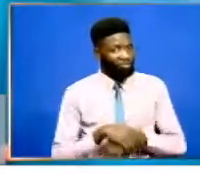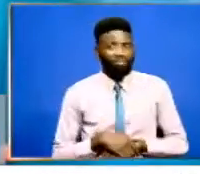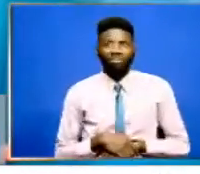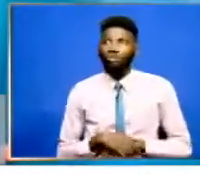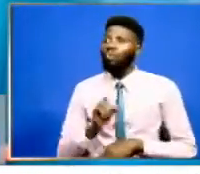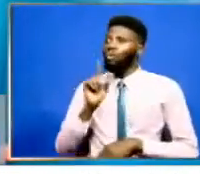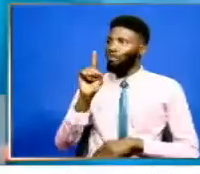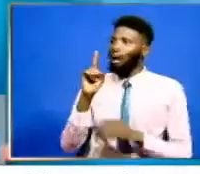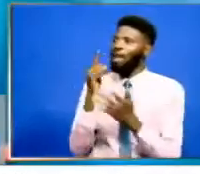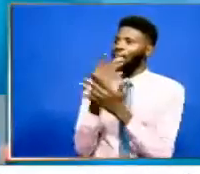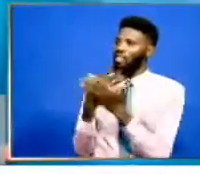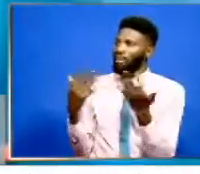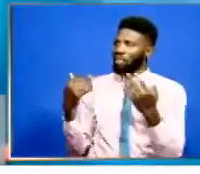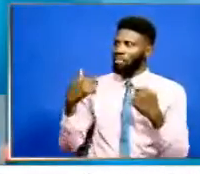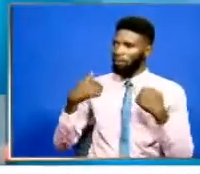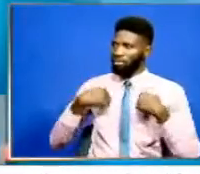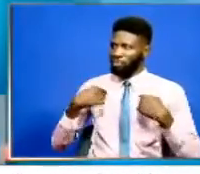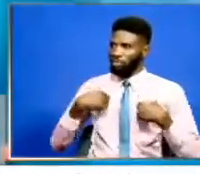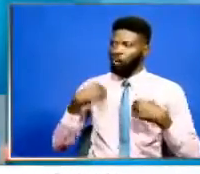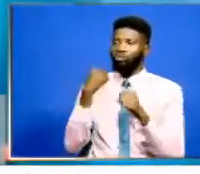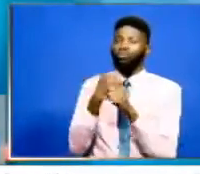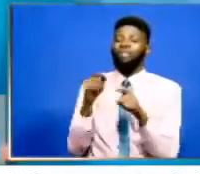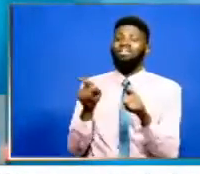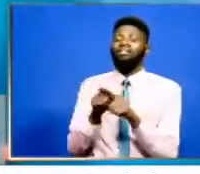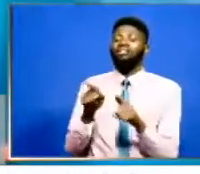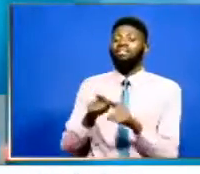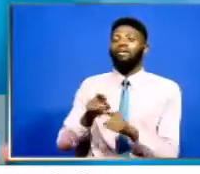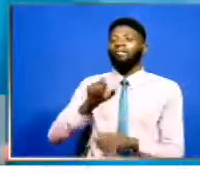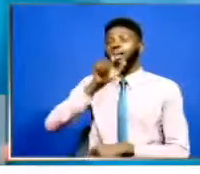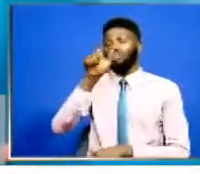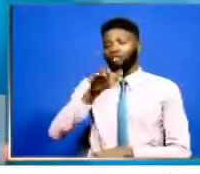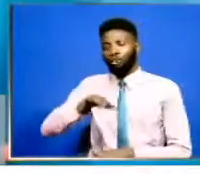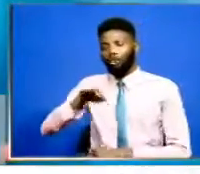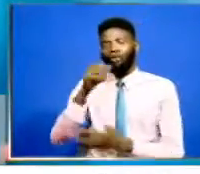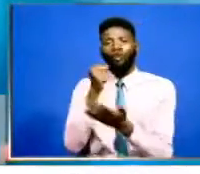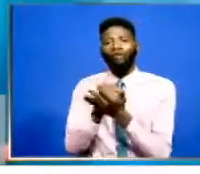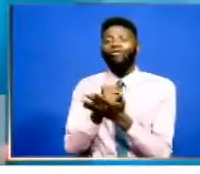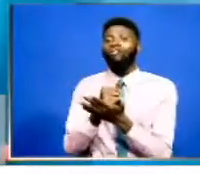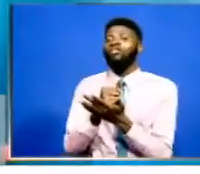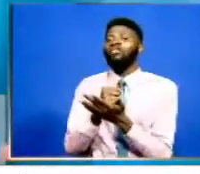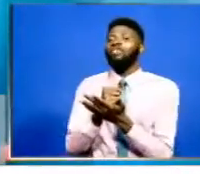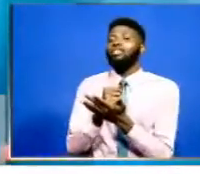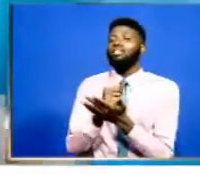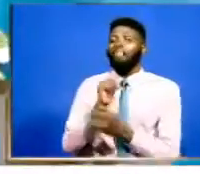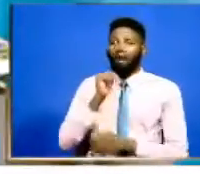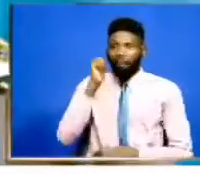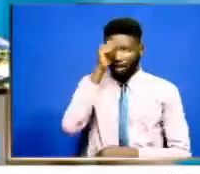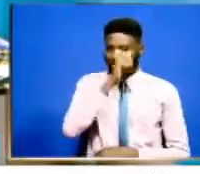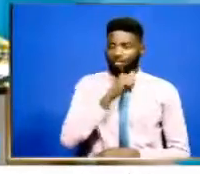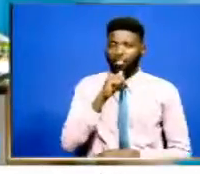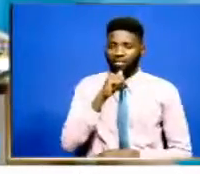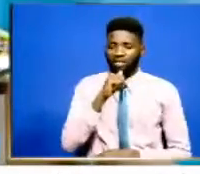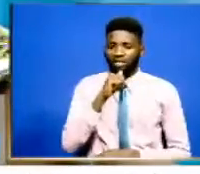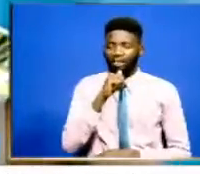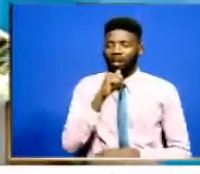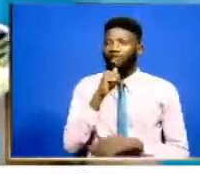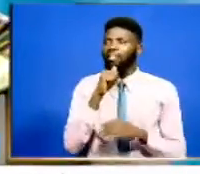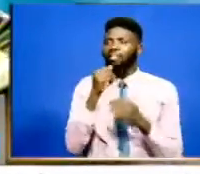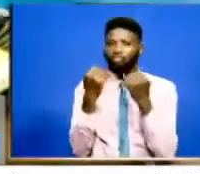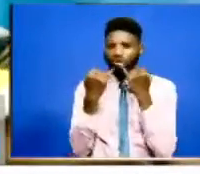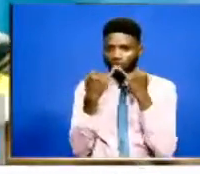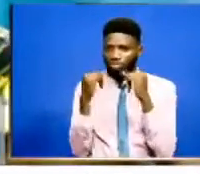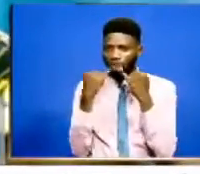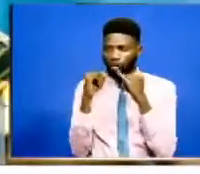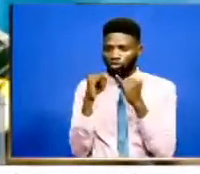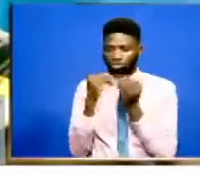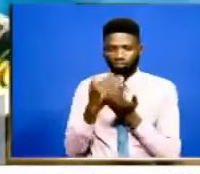thing that I do as a regional office for Africa is really to share information